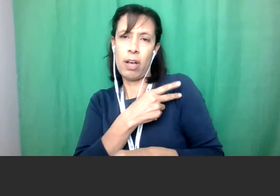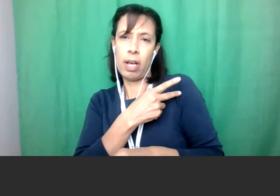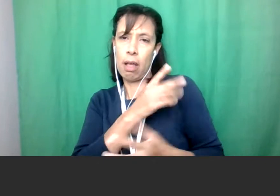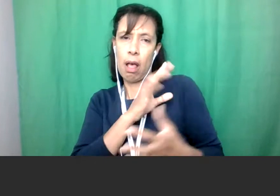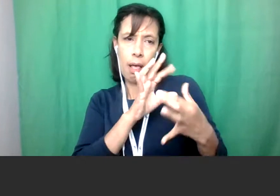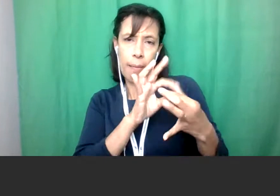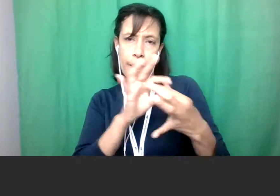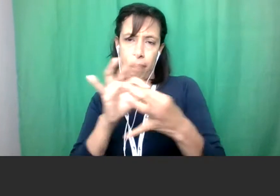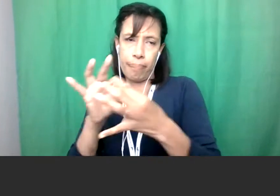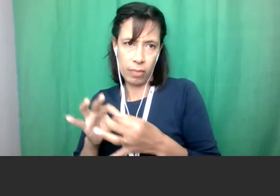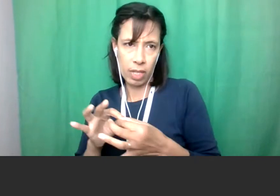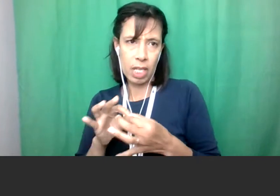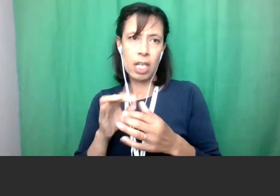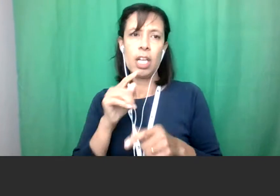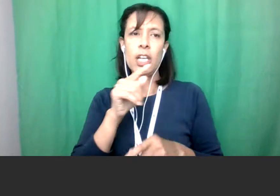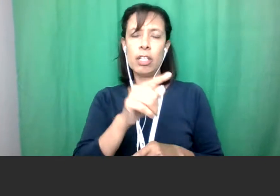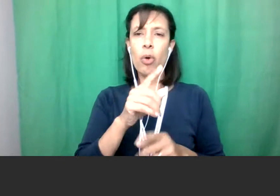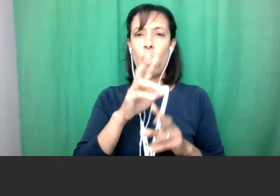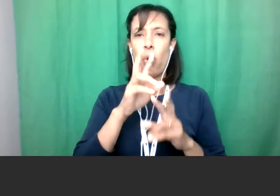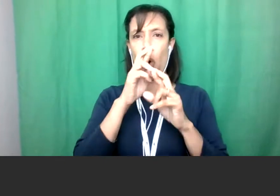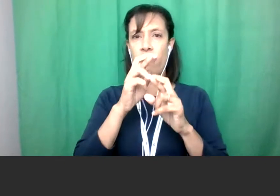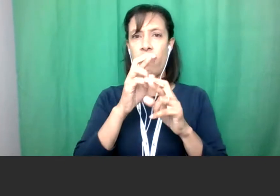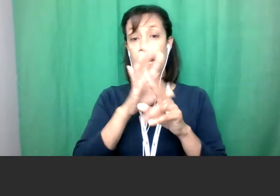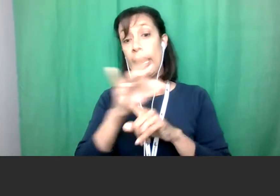first draft of supervisors next week.